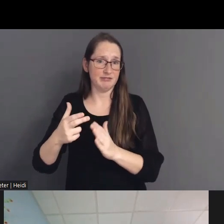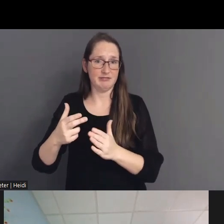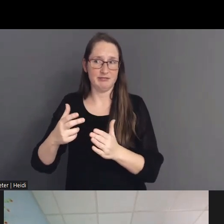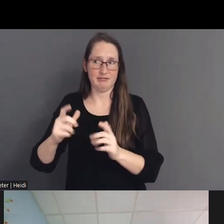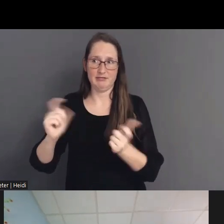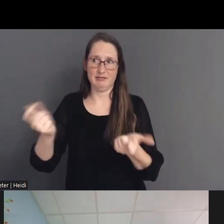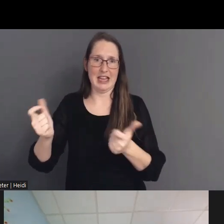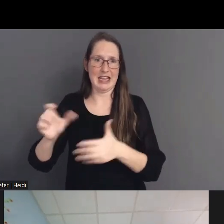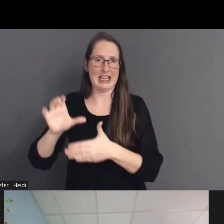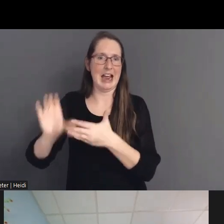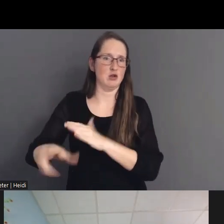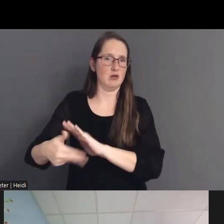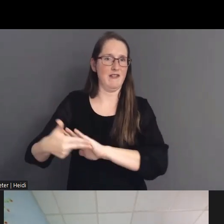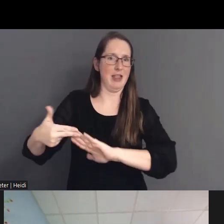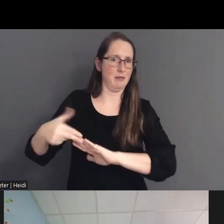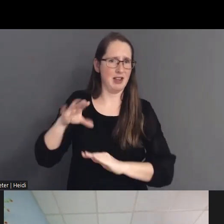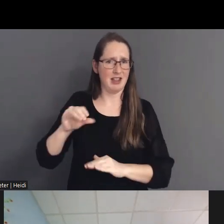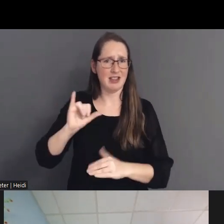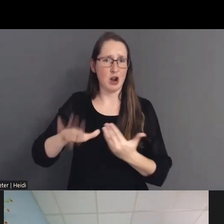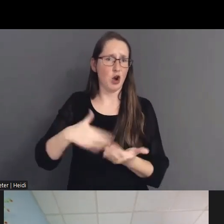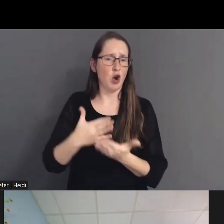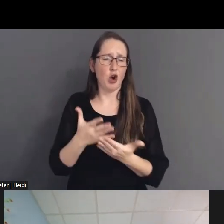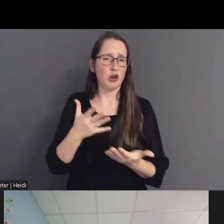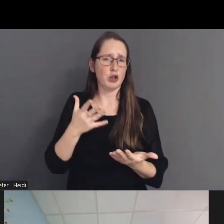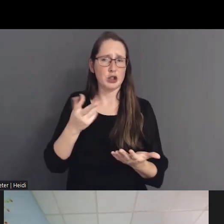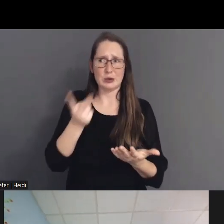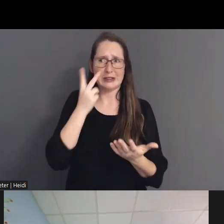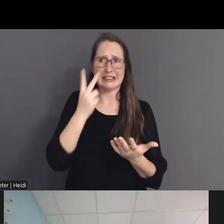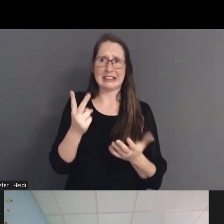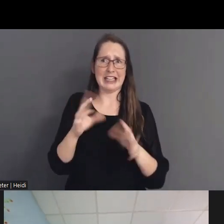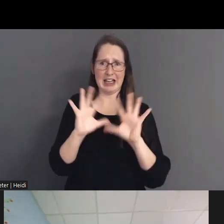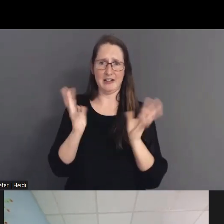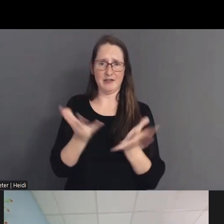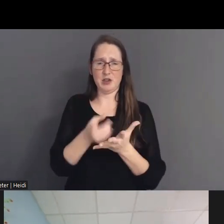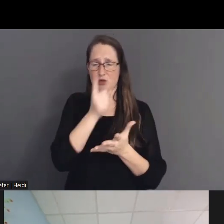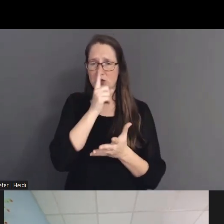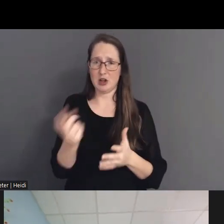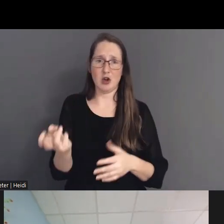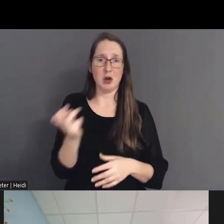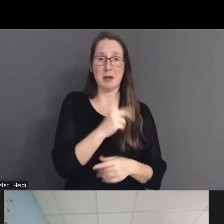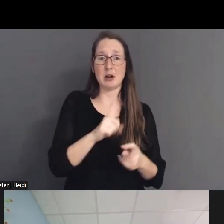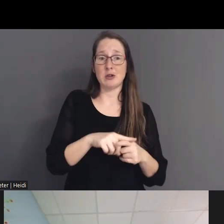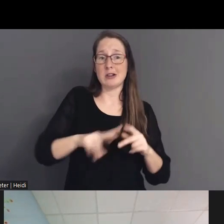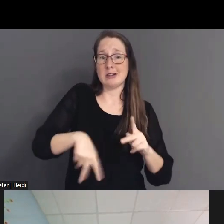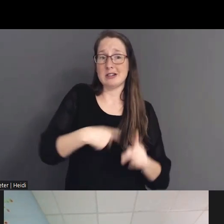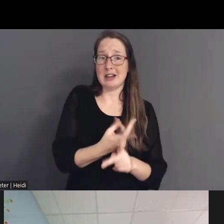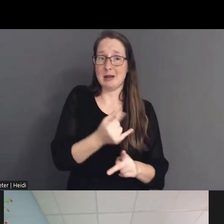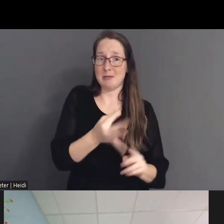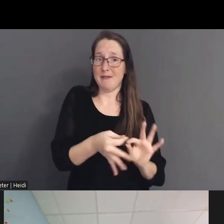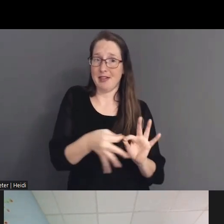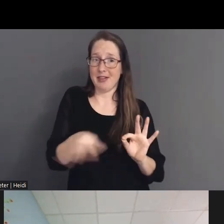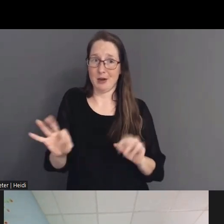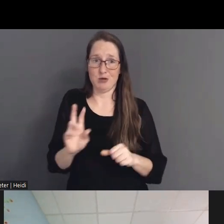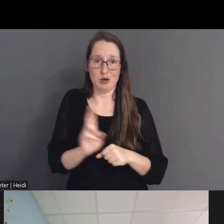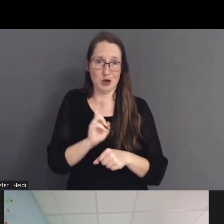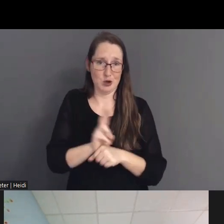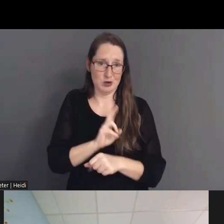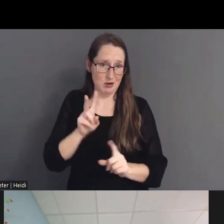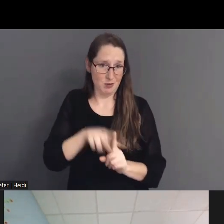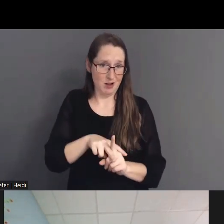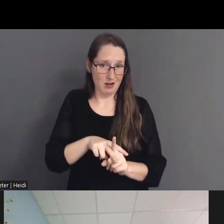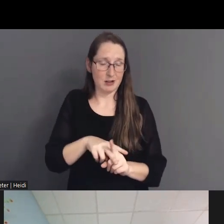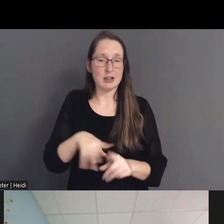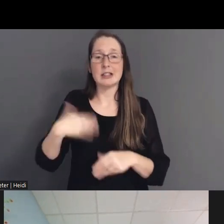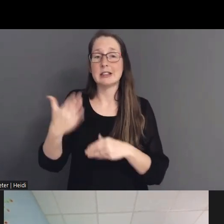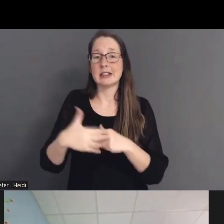consequences. And it's all, when you look at it, it goes back to the type of language that was being used.